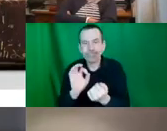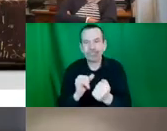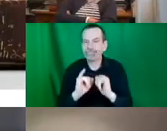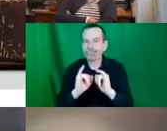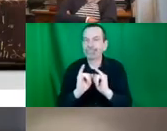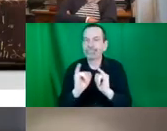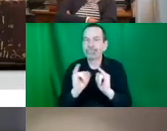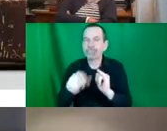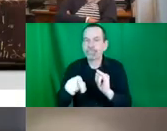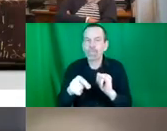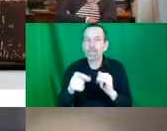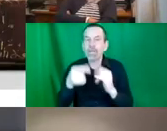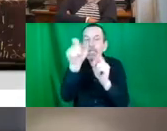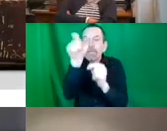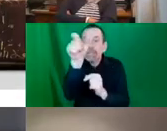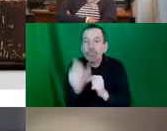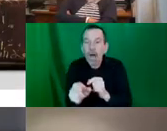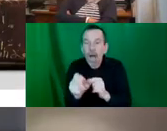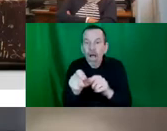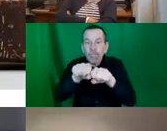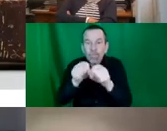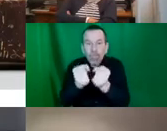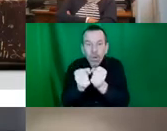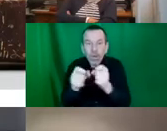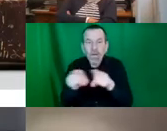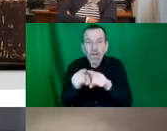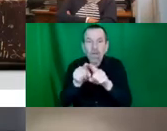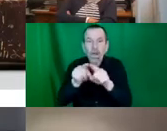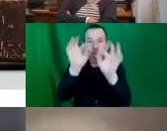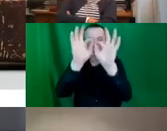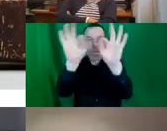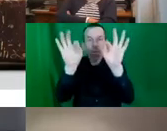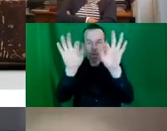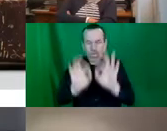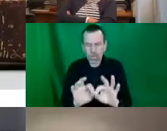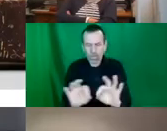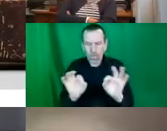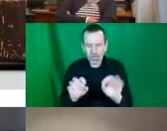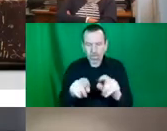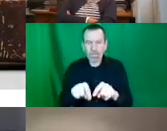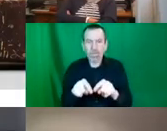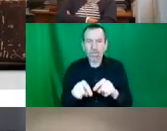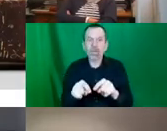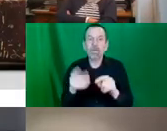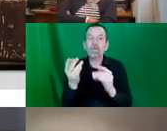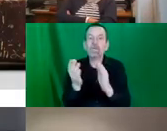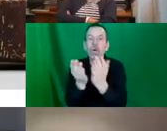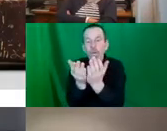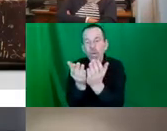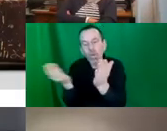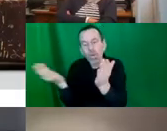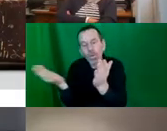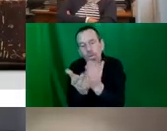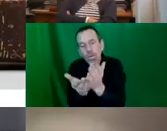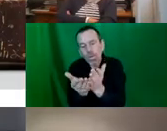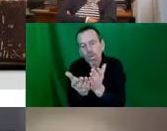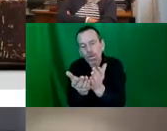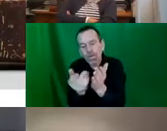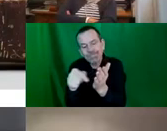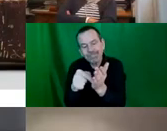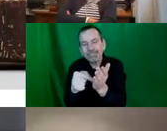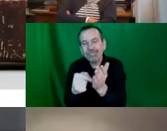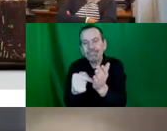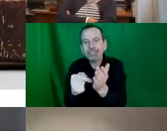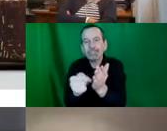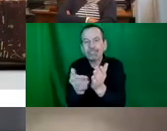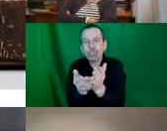sewing broken and the spine split completely in two. The boards were held on by white textile joints, obscuring the marbled end papers.